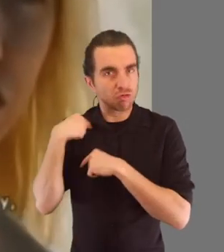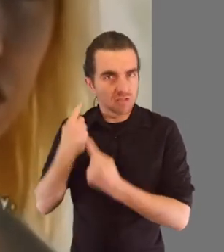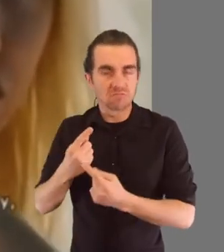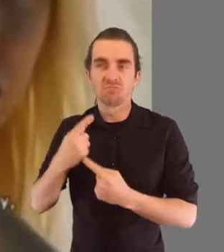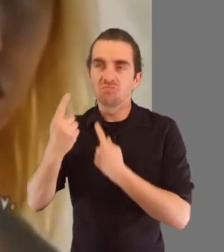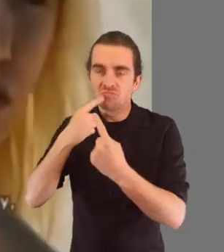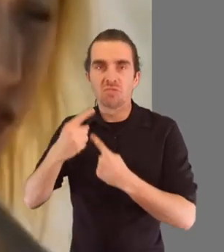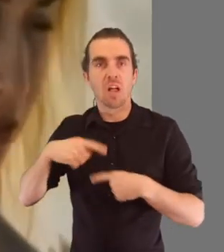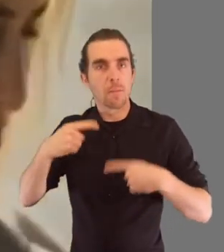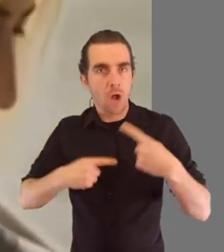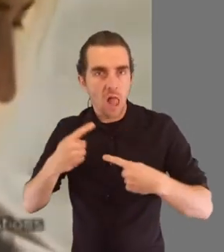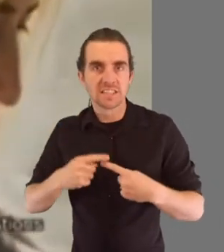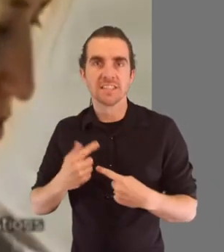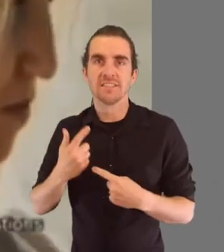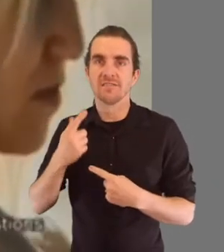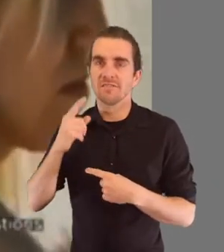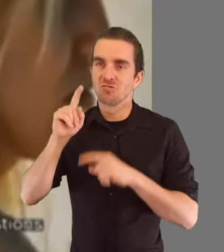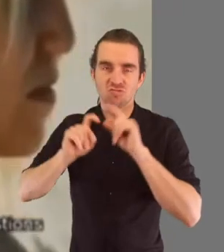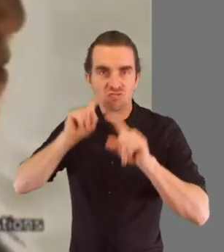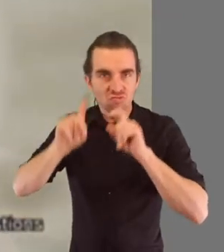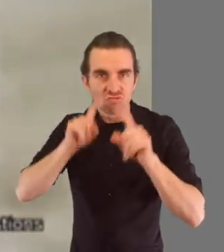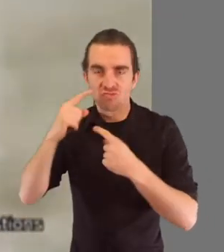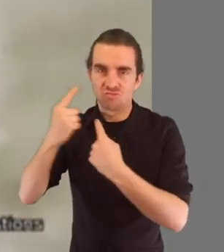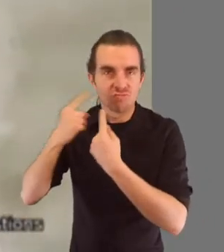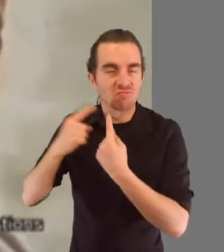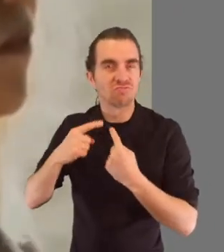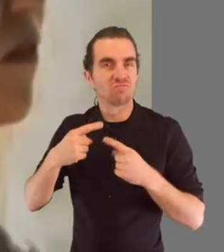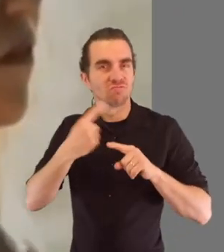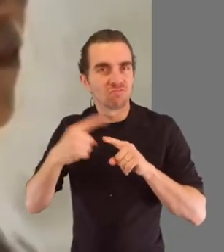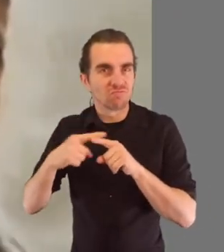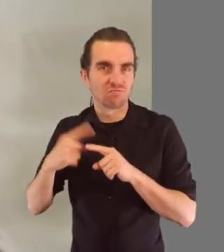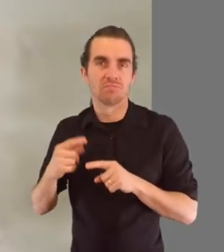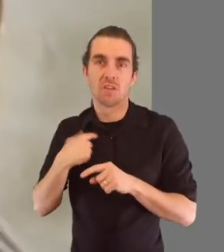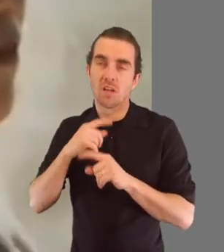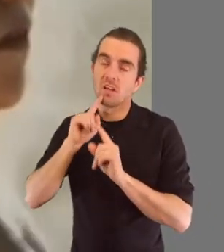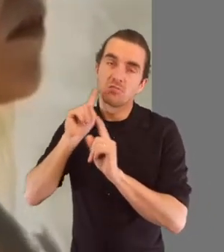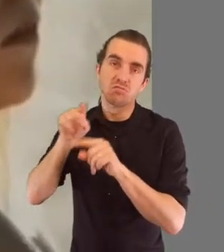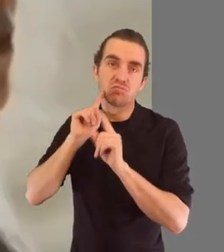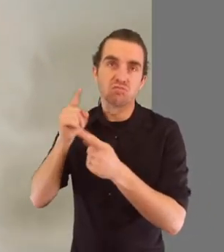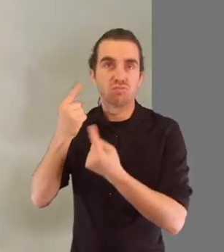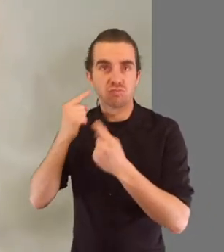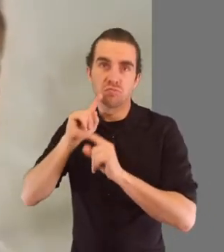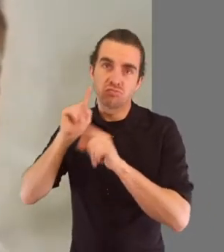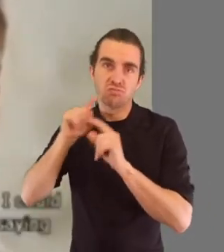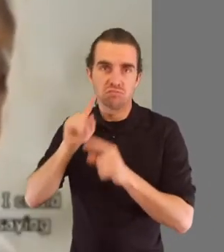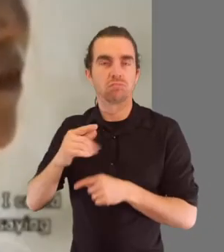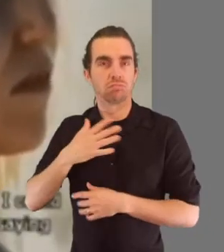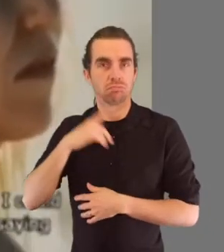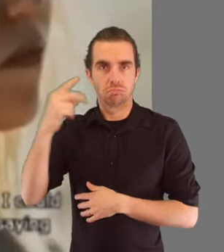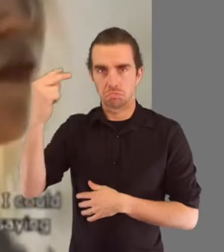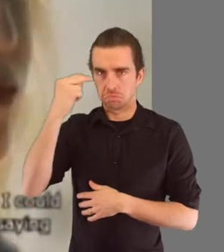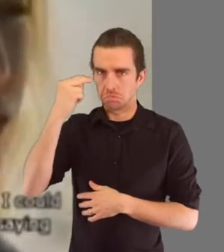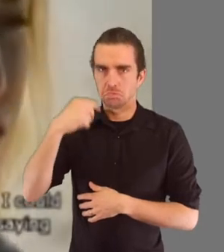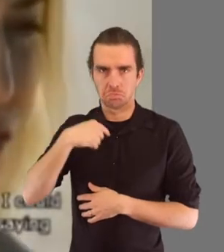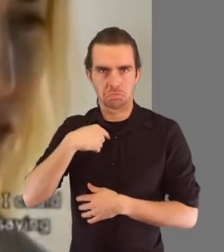politics. She asked me lots of questions, and I answered her. And as my